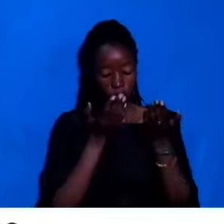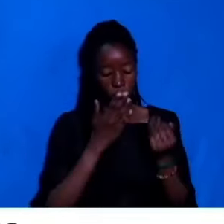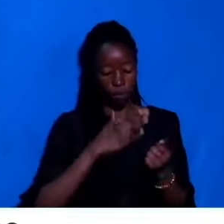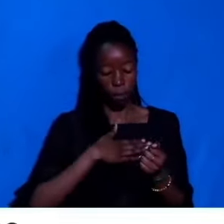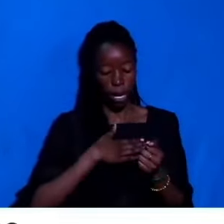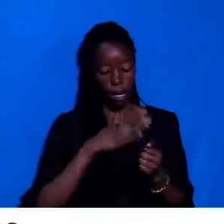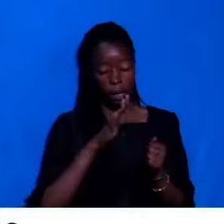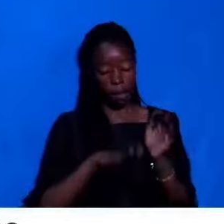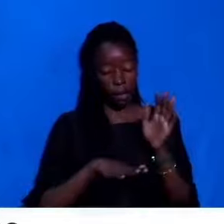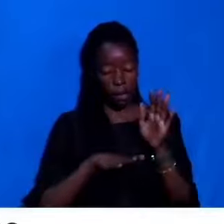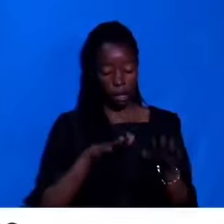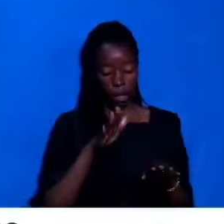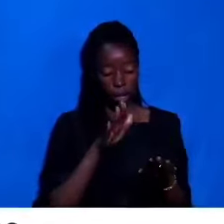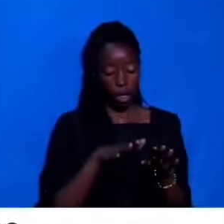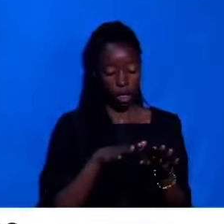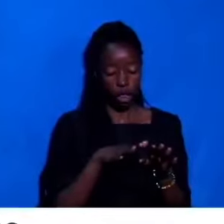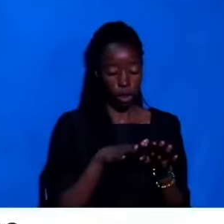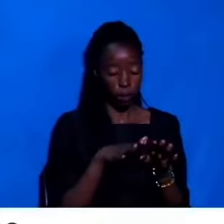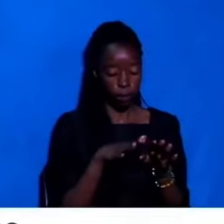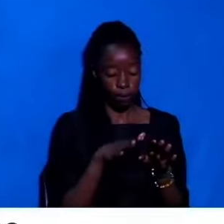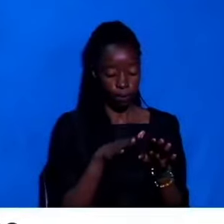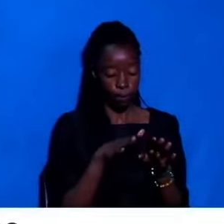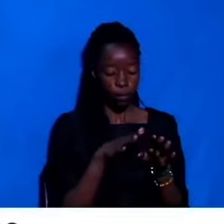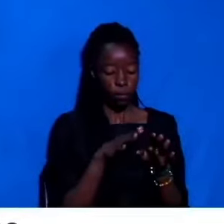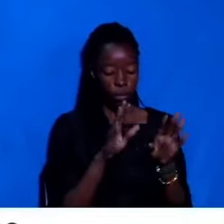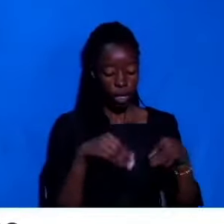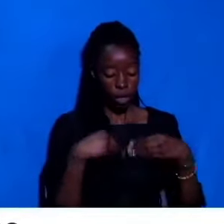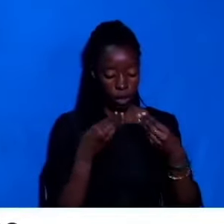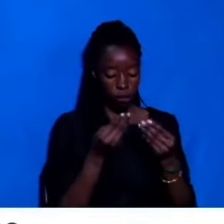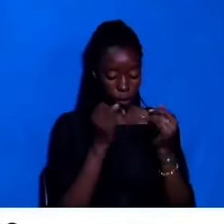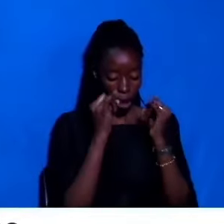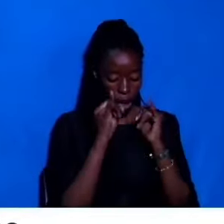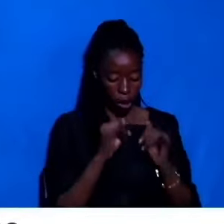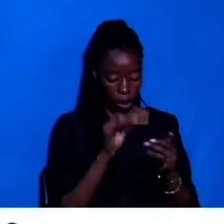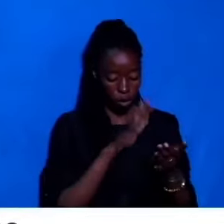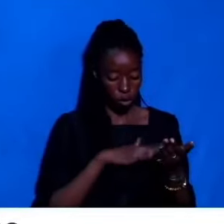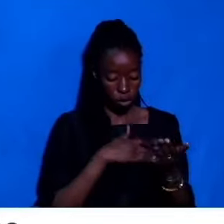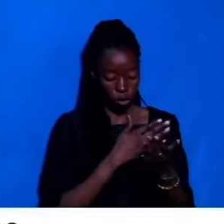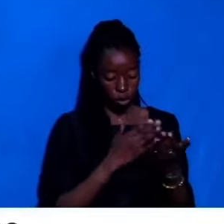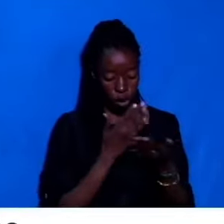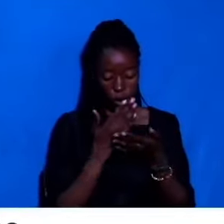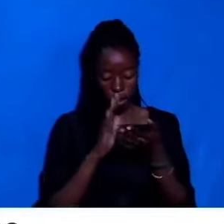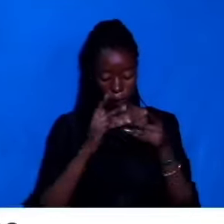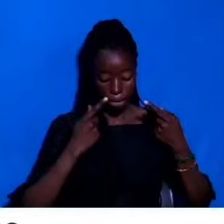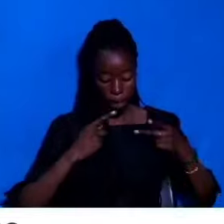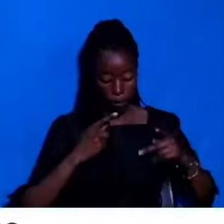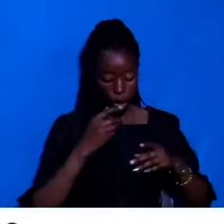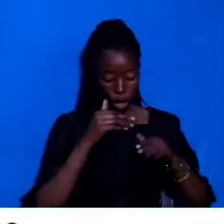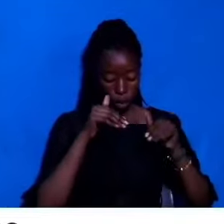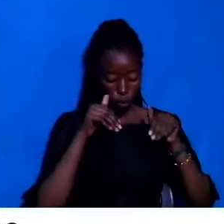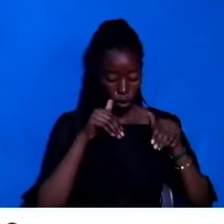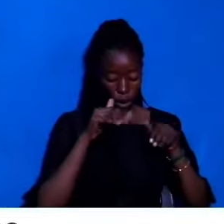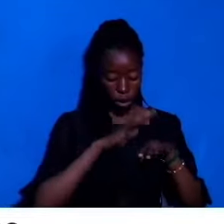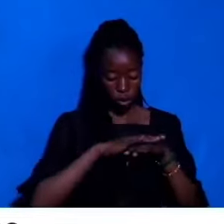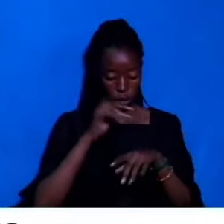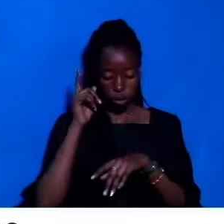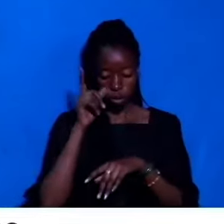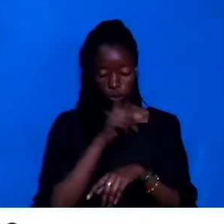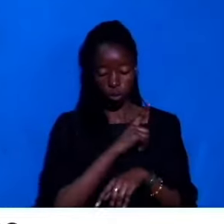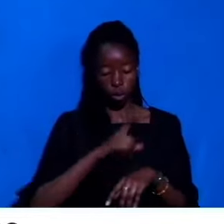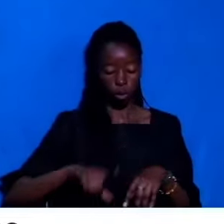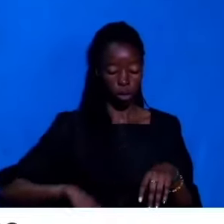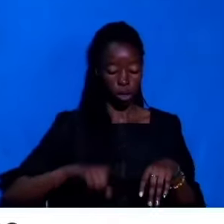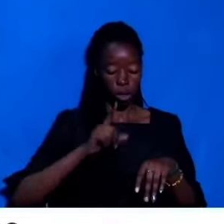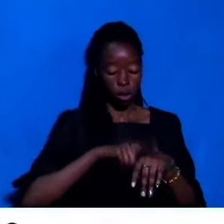my legs on a stone and give me a new song. Some of us are still waiting on you, Jehovah. And as we come